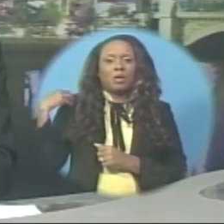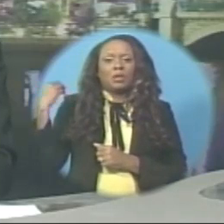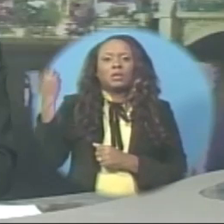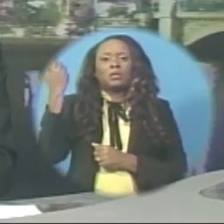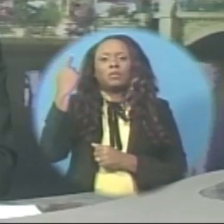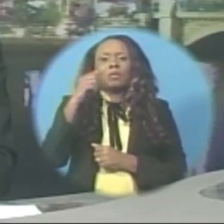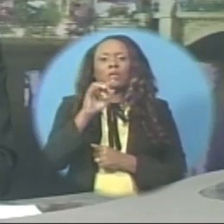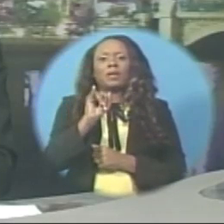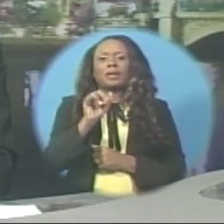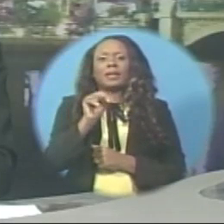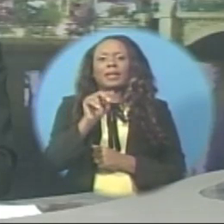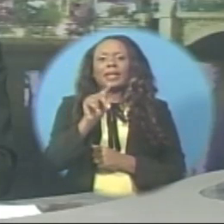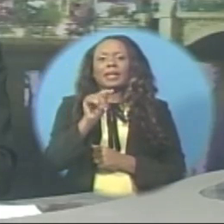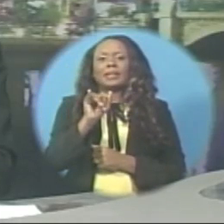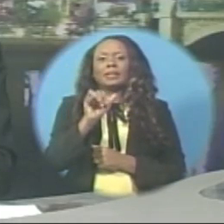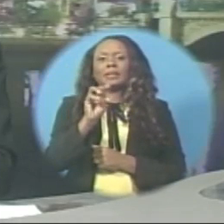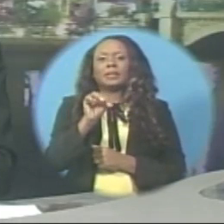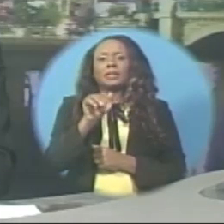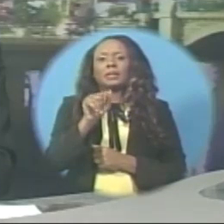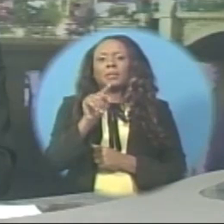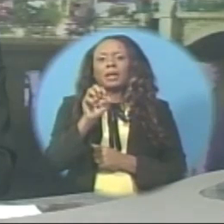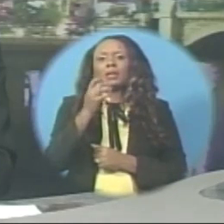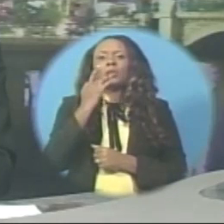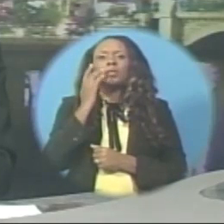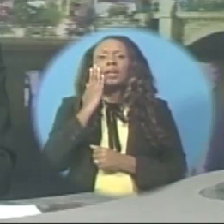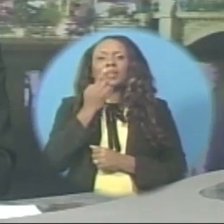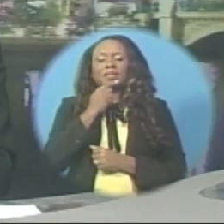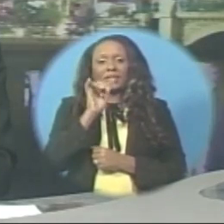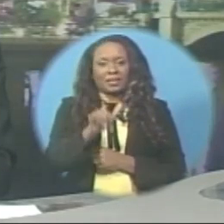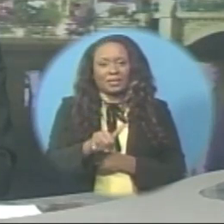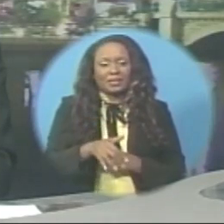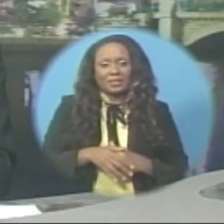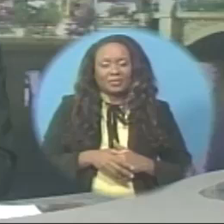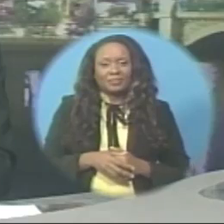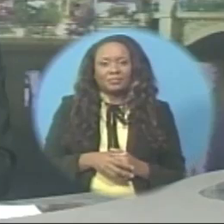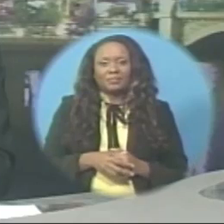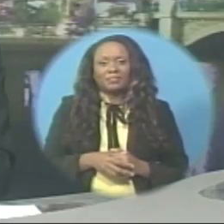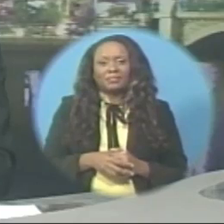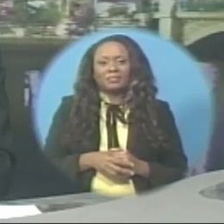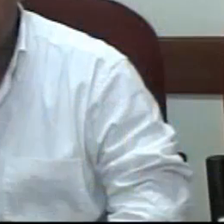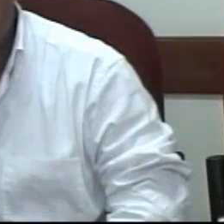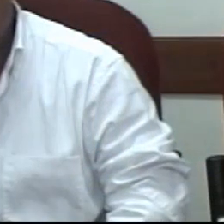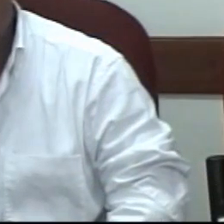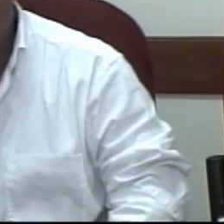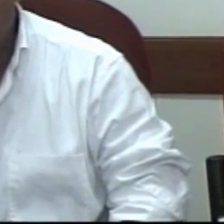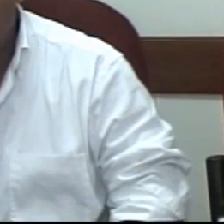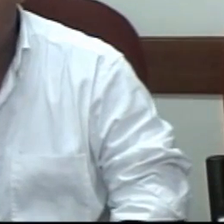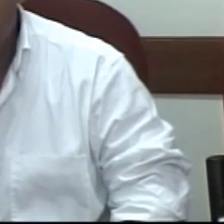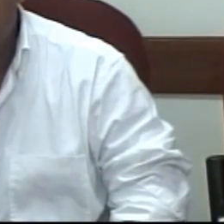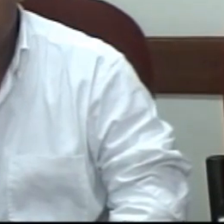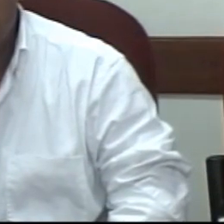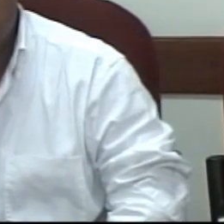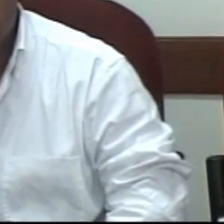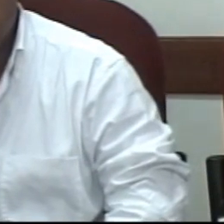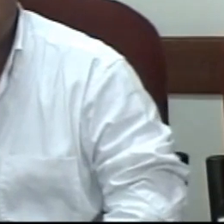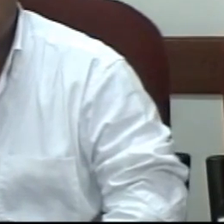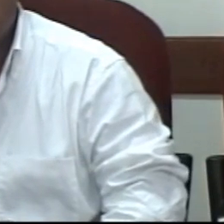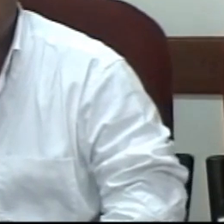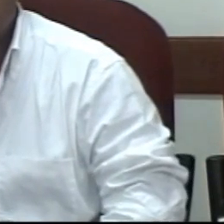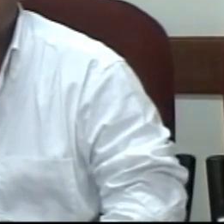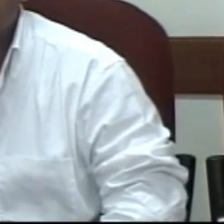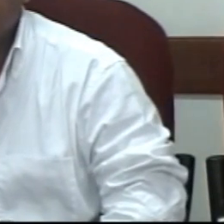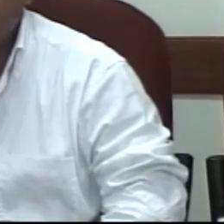assertion from Chairman of Intimate Hotels of Barbados, Omar Alahar. Well, in our group, we are trying to assist